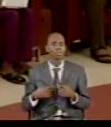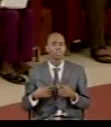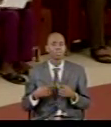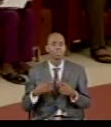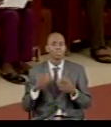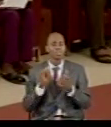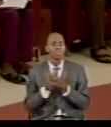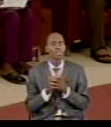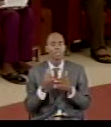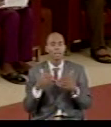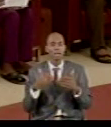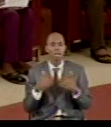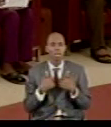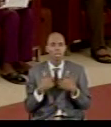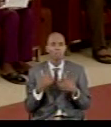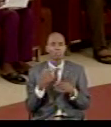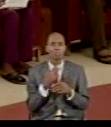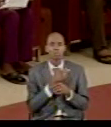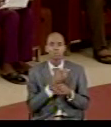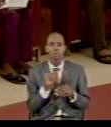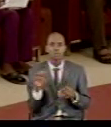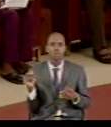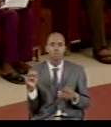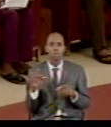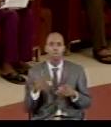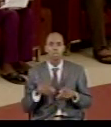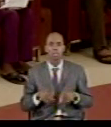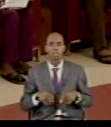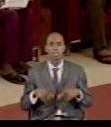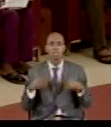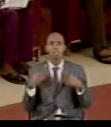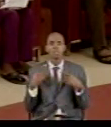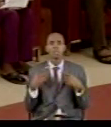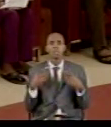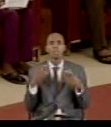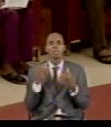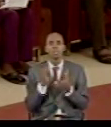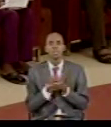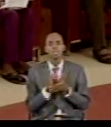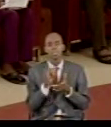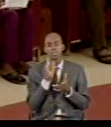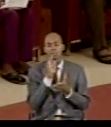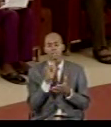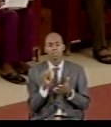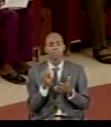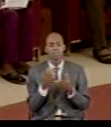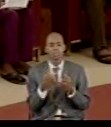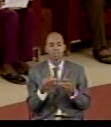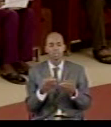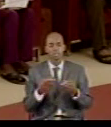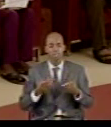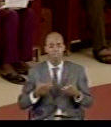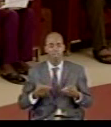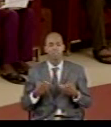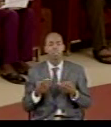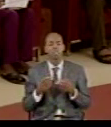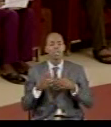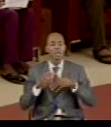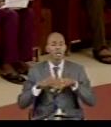no life that is lived above sin. That because of false